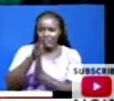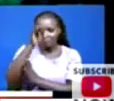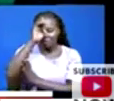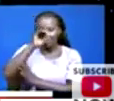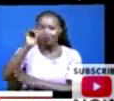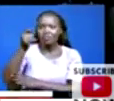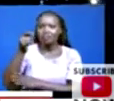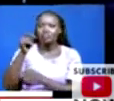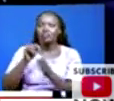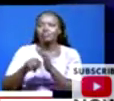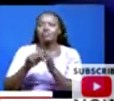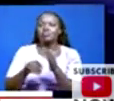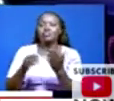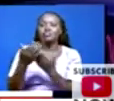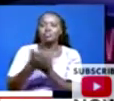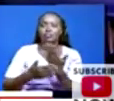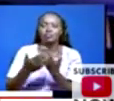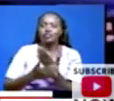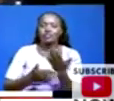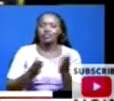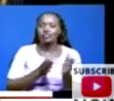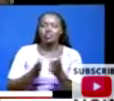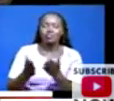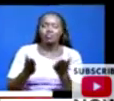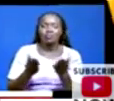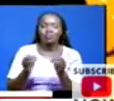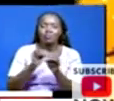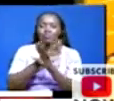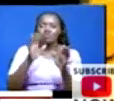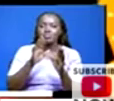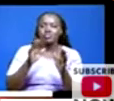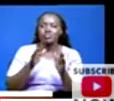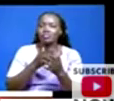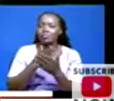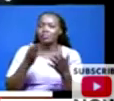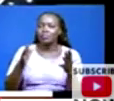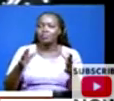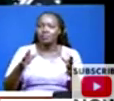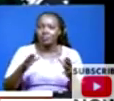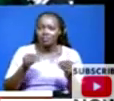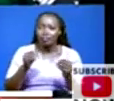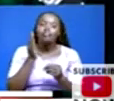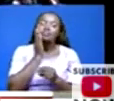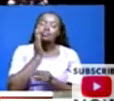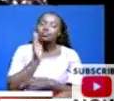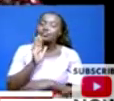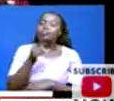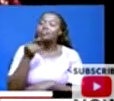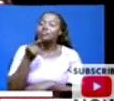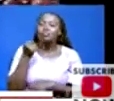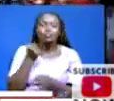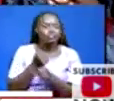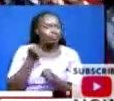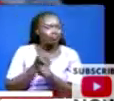donated upcycled computers and the chance at a brighter future. Cheboi accepted the award with her mother, who she said worked really